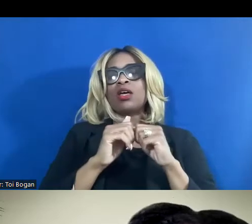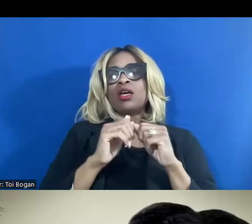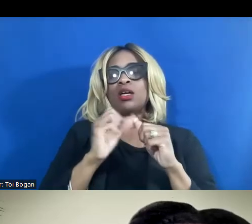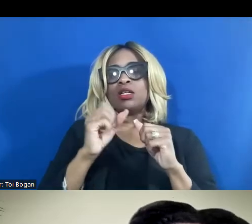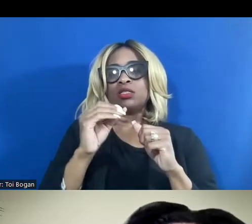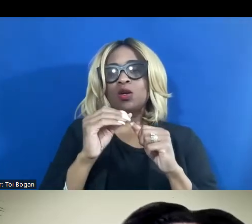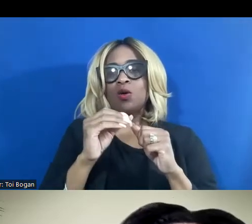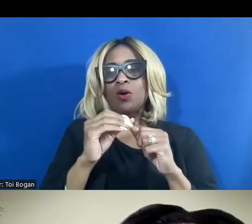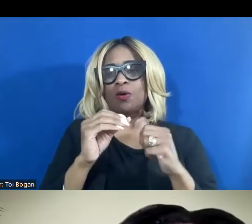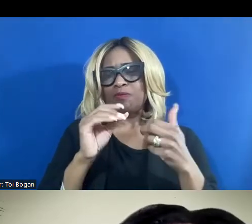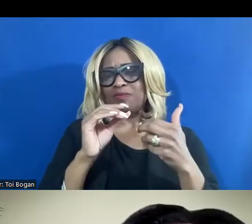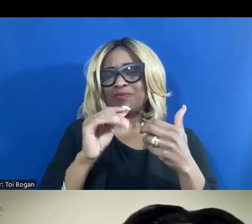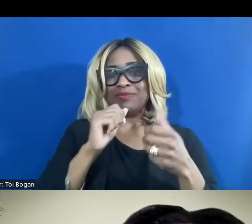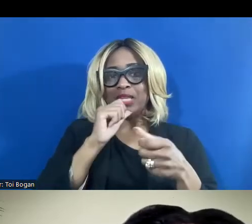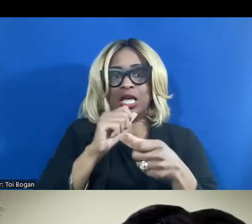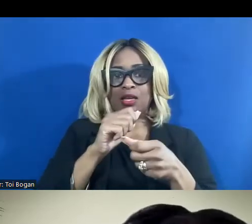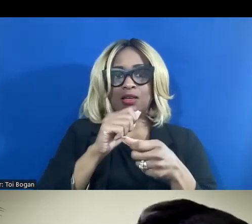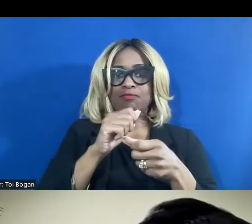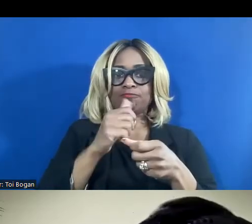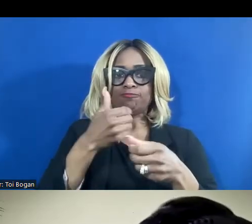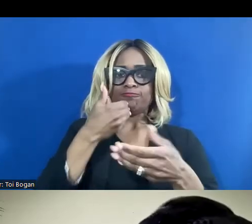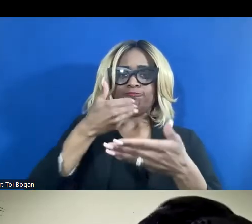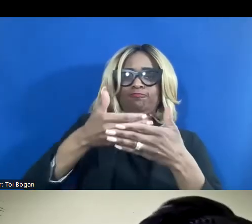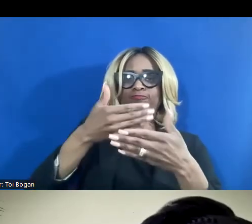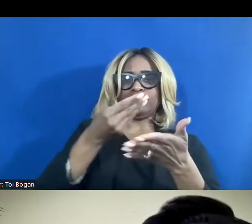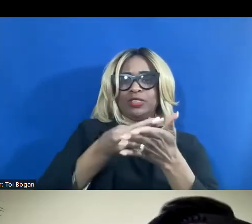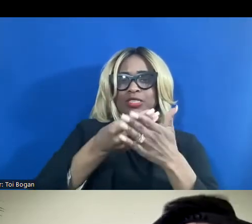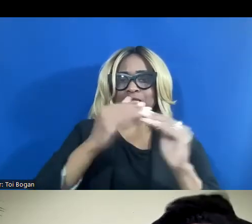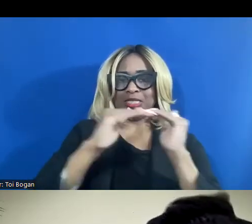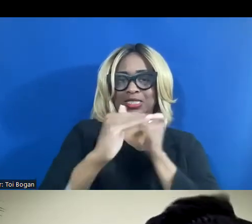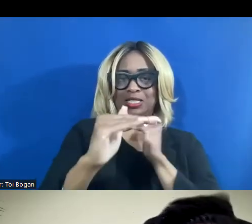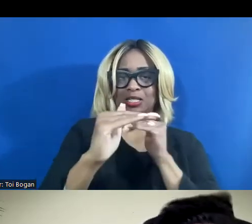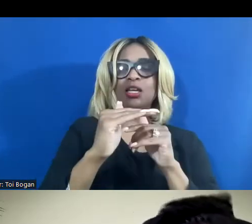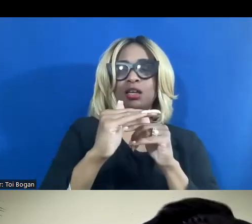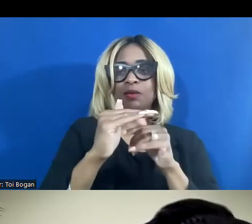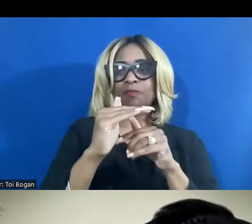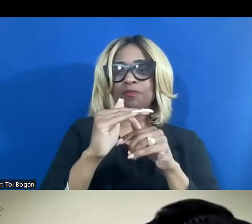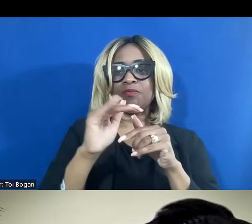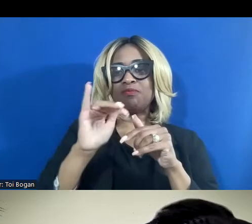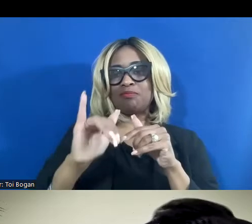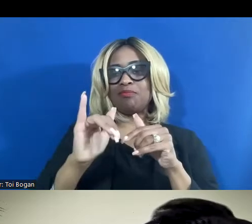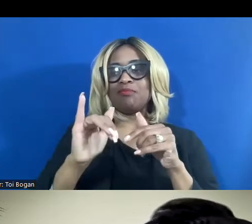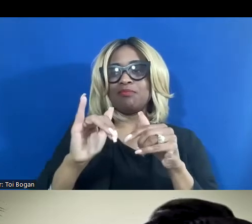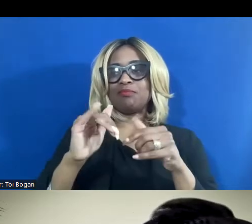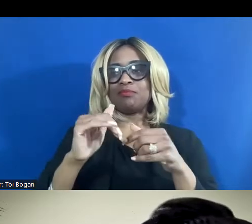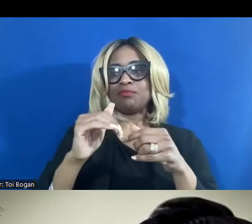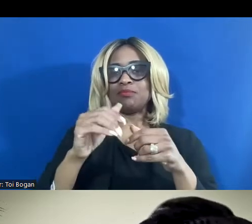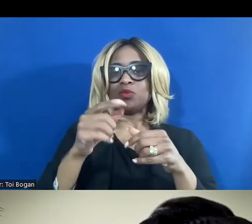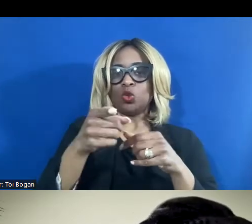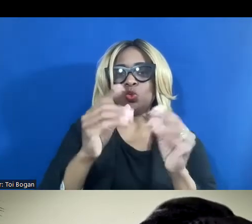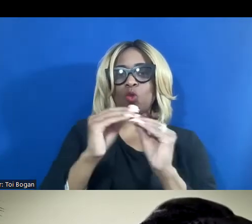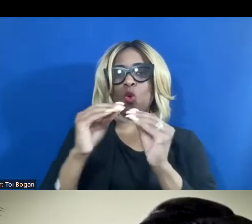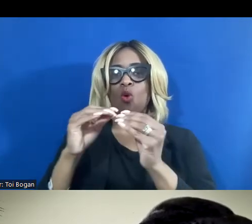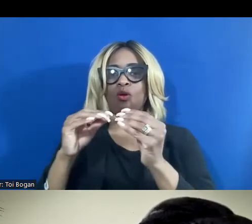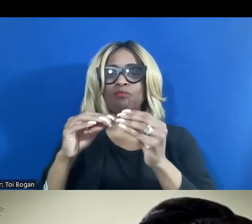So having a lack of economic stability as a minority may put you at a vulnerable position